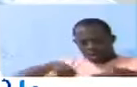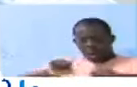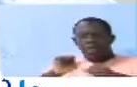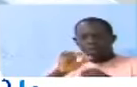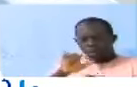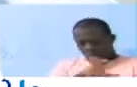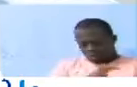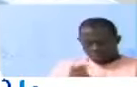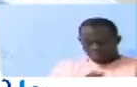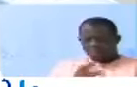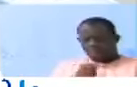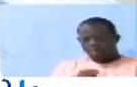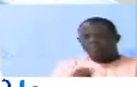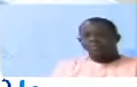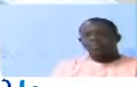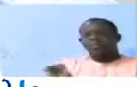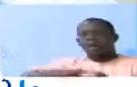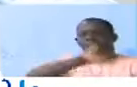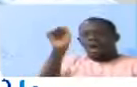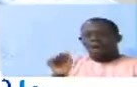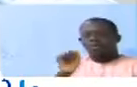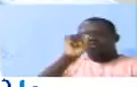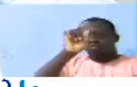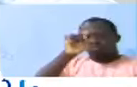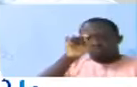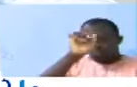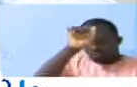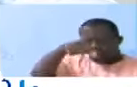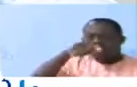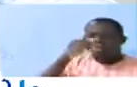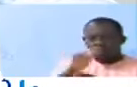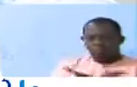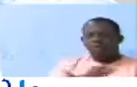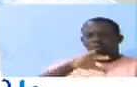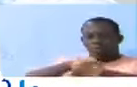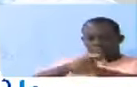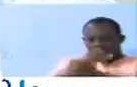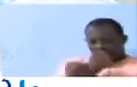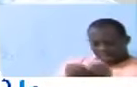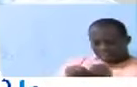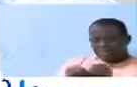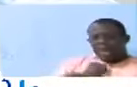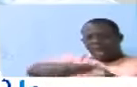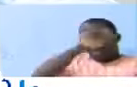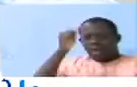And your subsequent arrest and